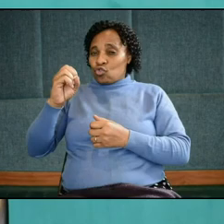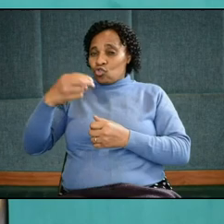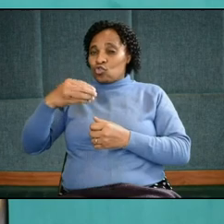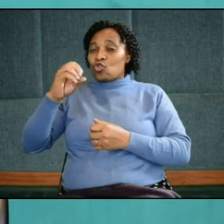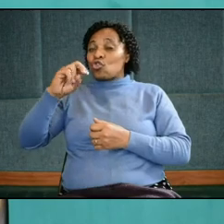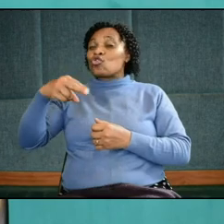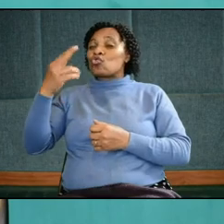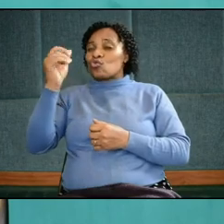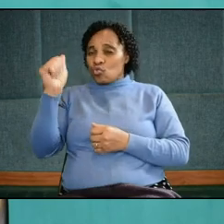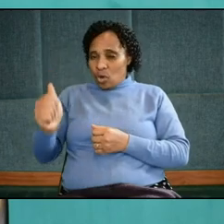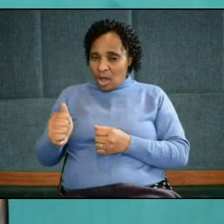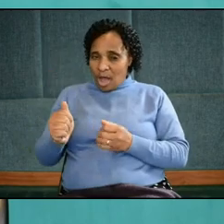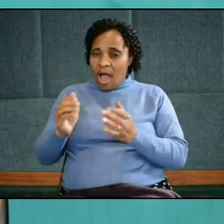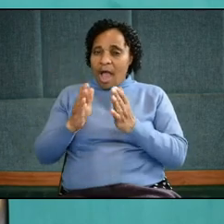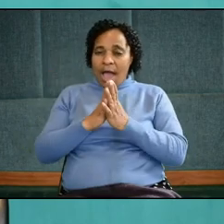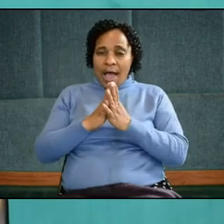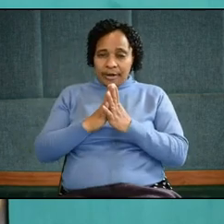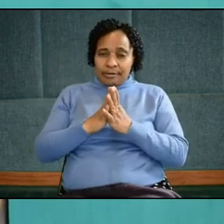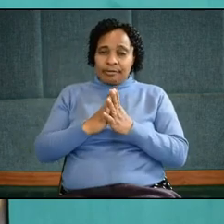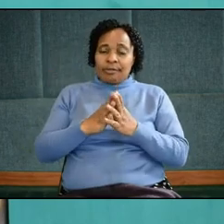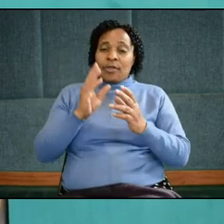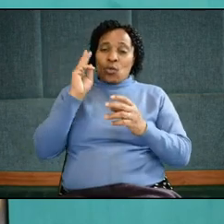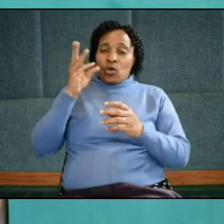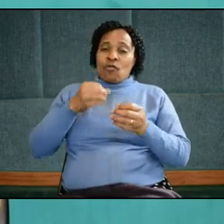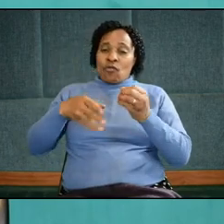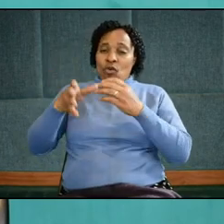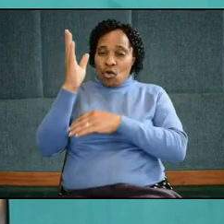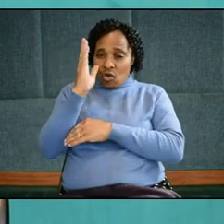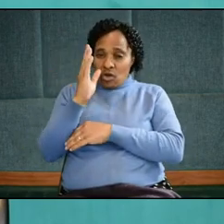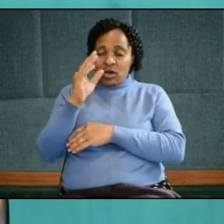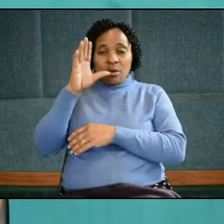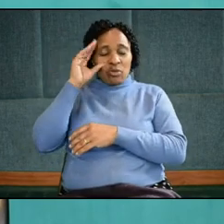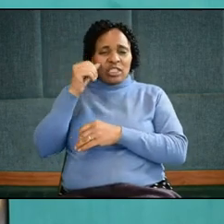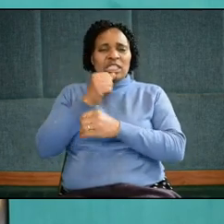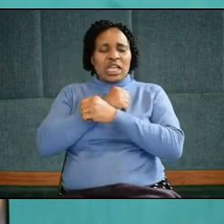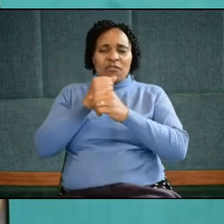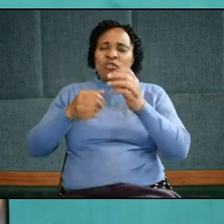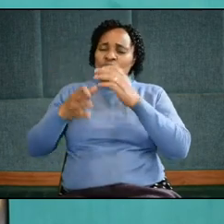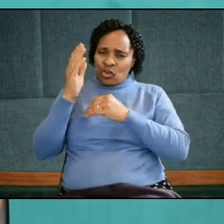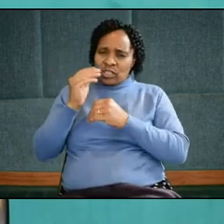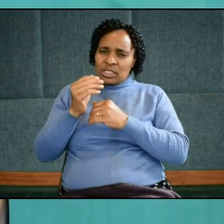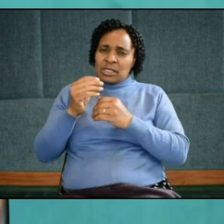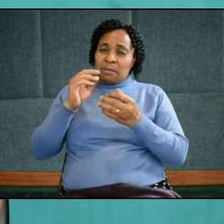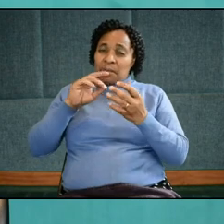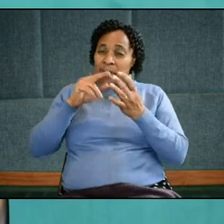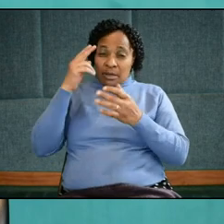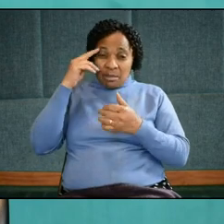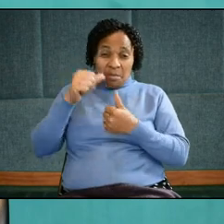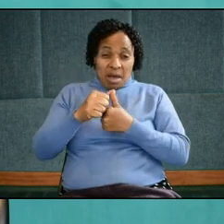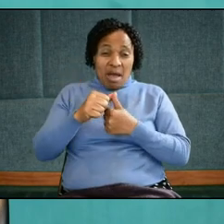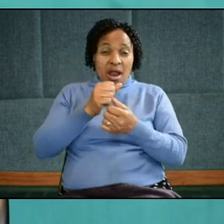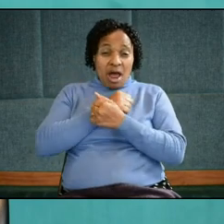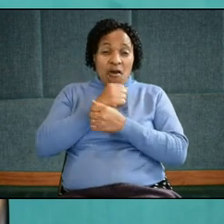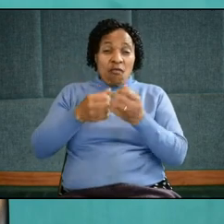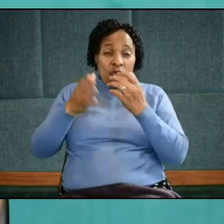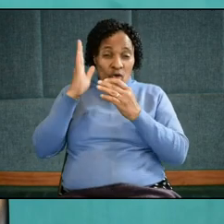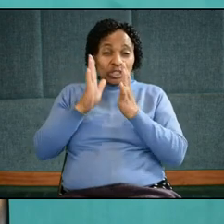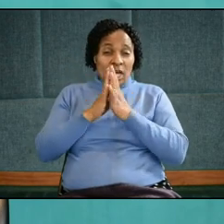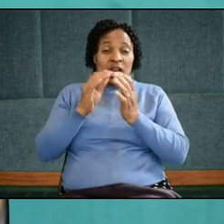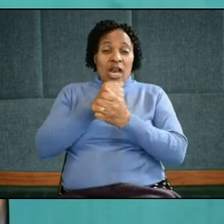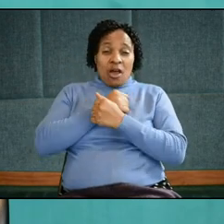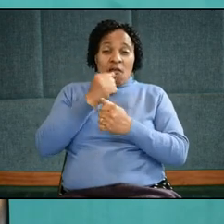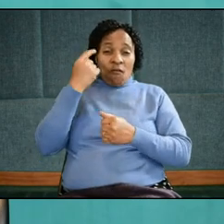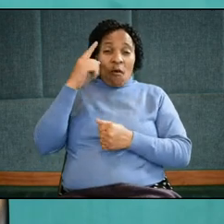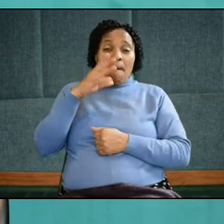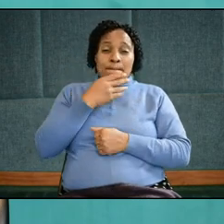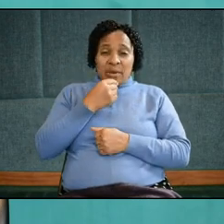he loved his people. And remember he said the commandments of God about love for God and love for man. Now, Moses, in loving